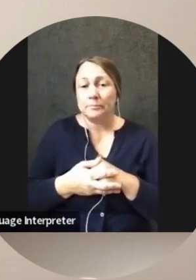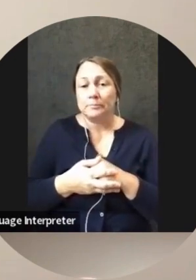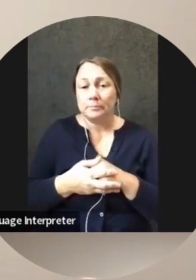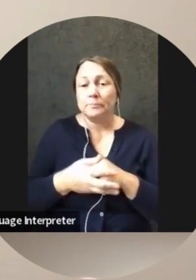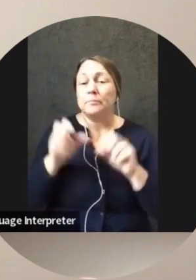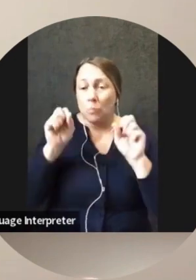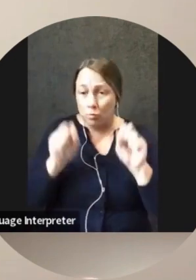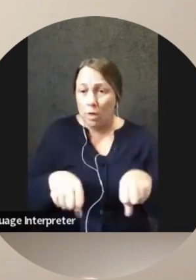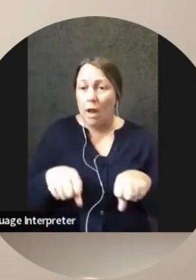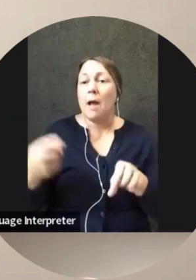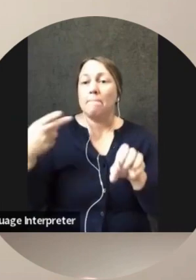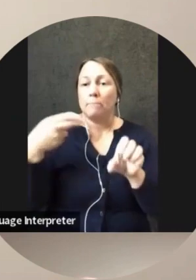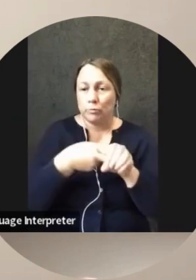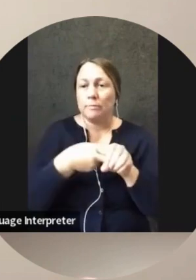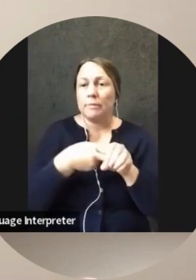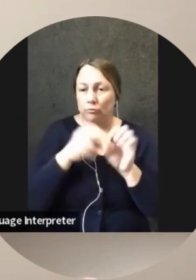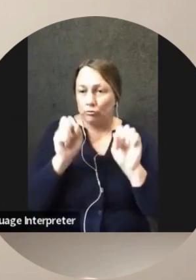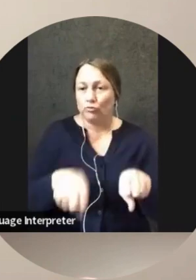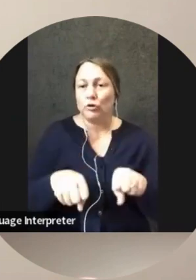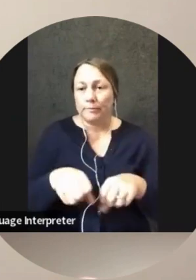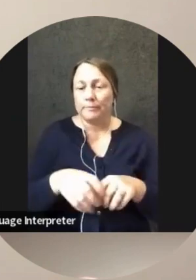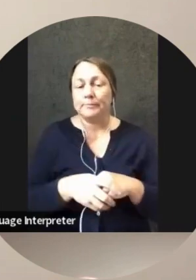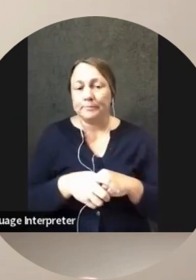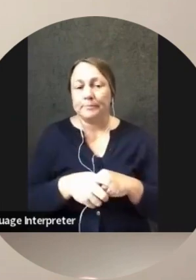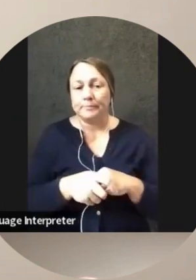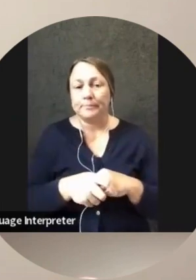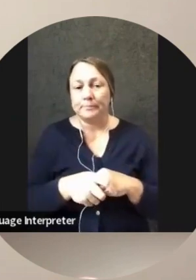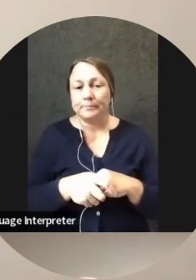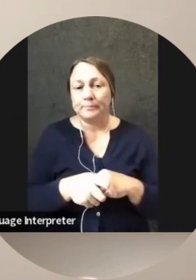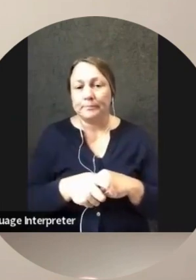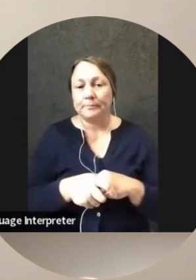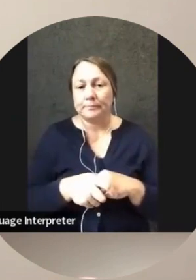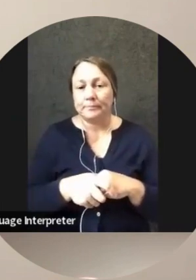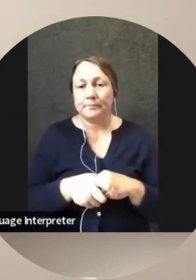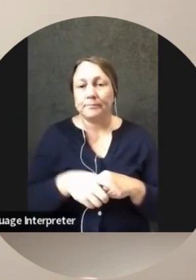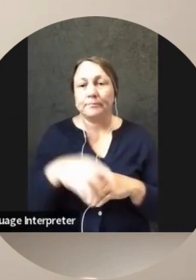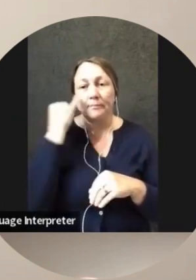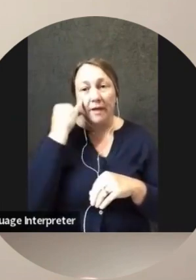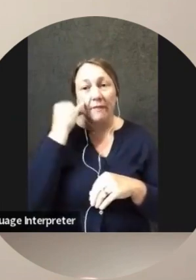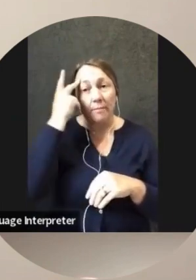can participate, and should, if that's what the parent requests.